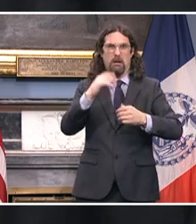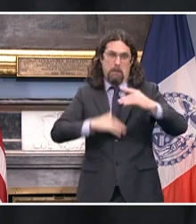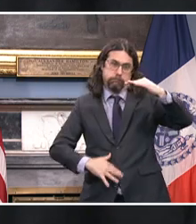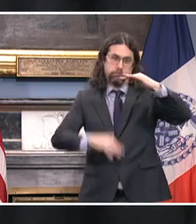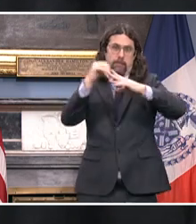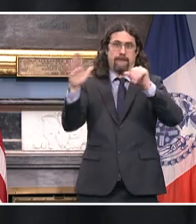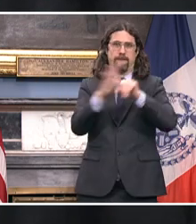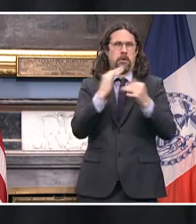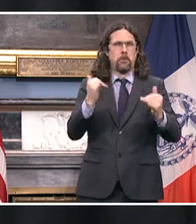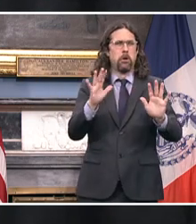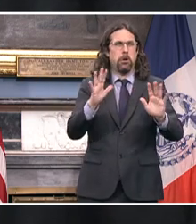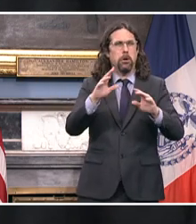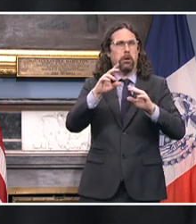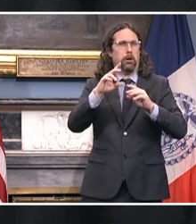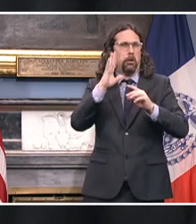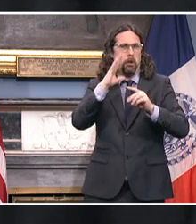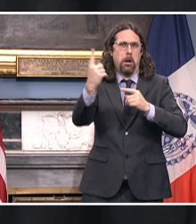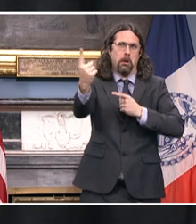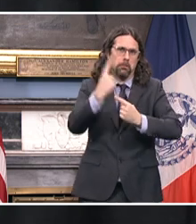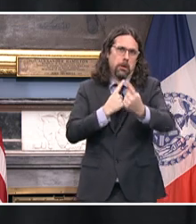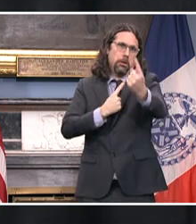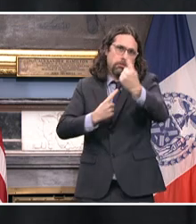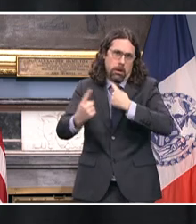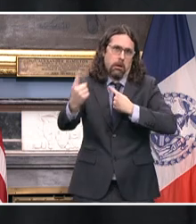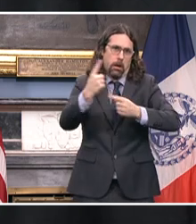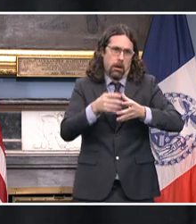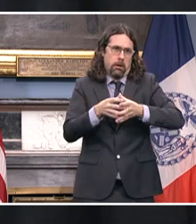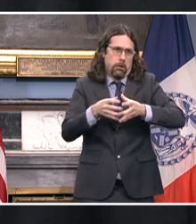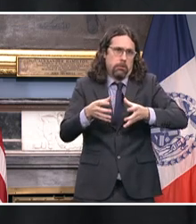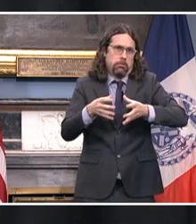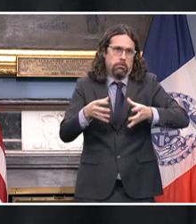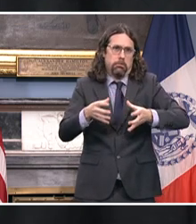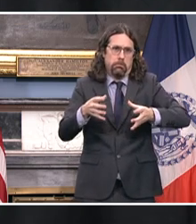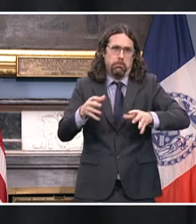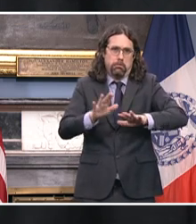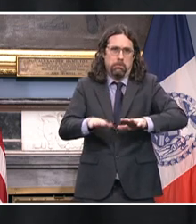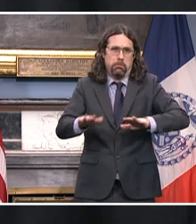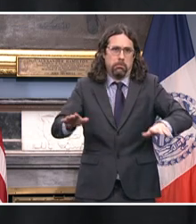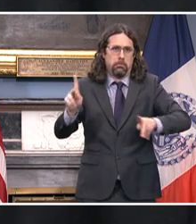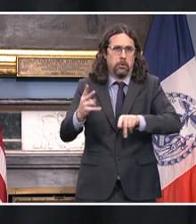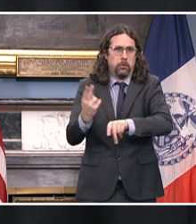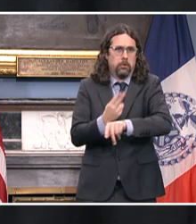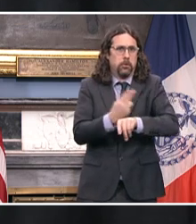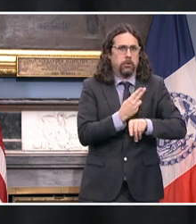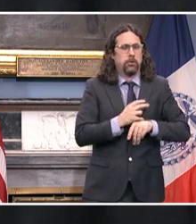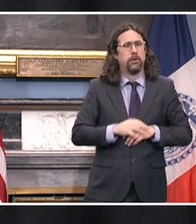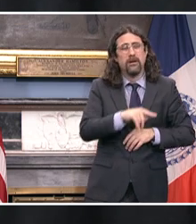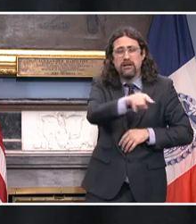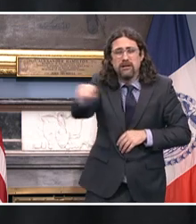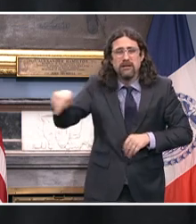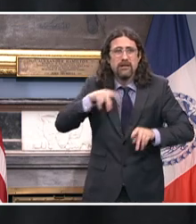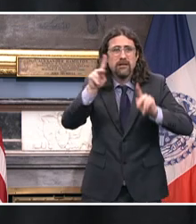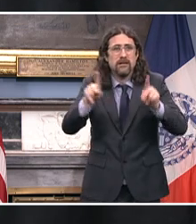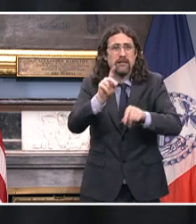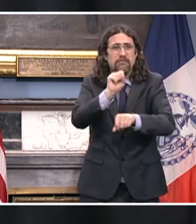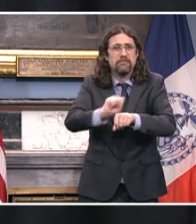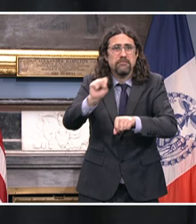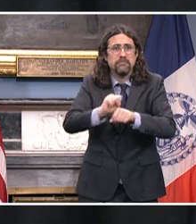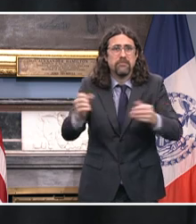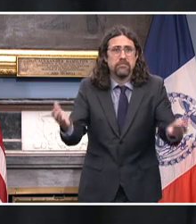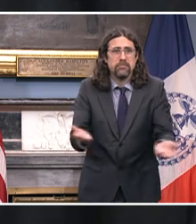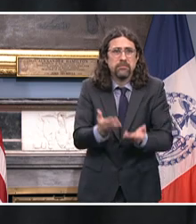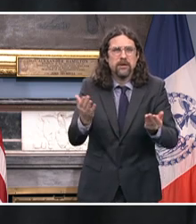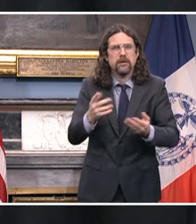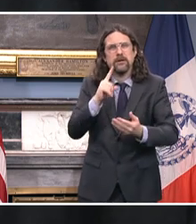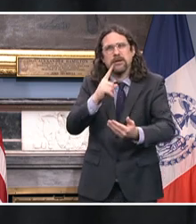at Department of Parks and Recreation, a lot of parks workers, while being careful and practicing the right distancing, they